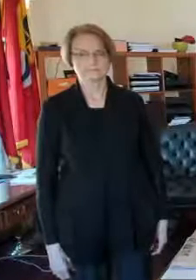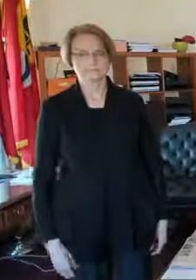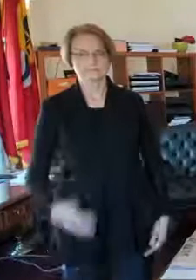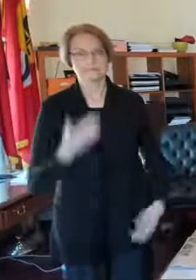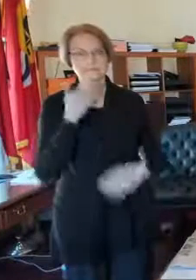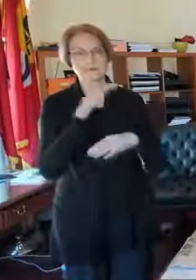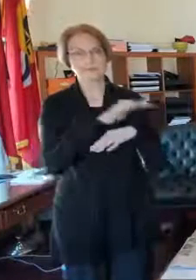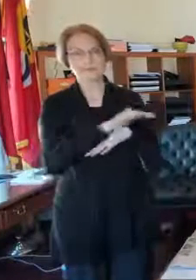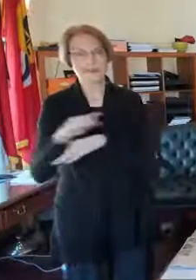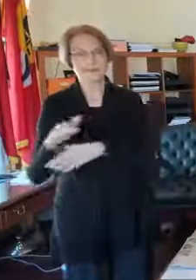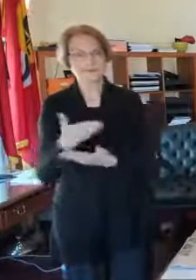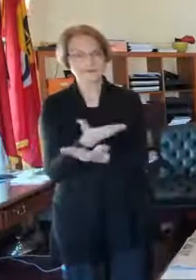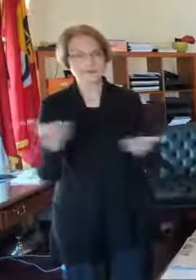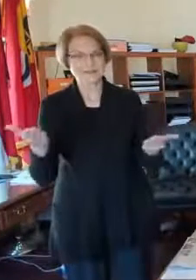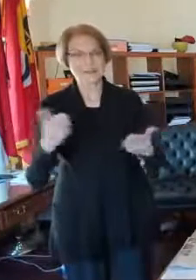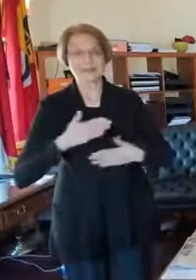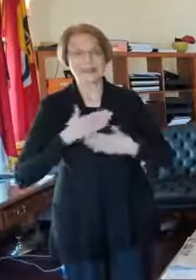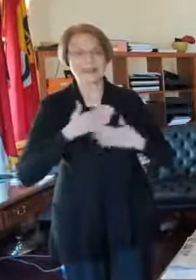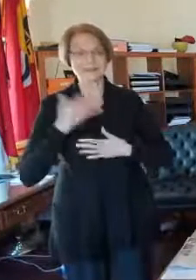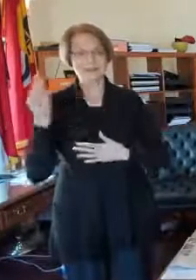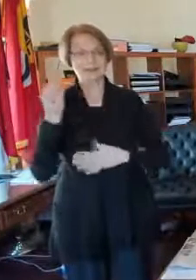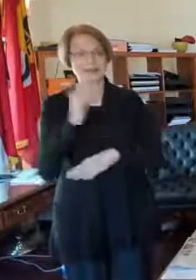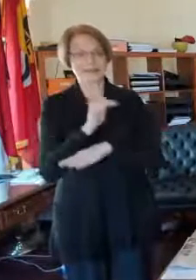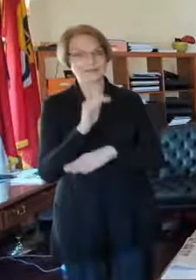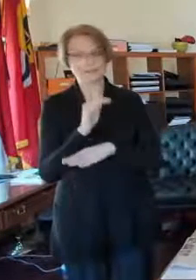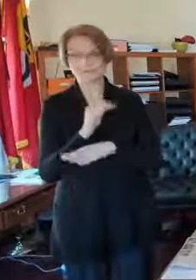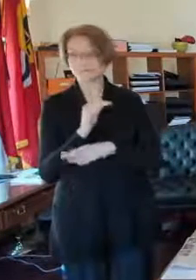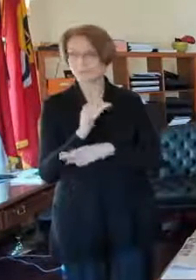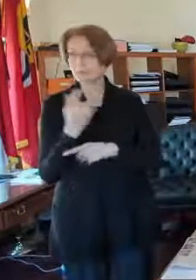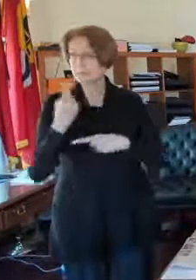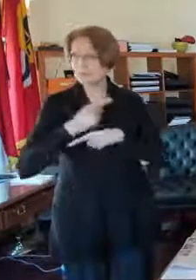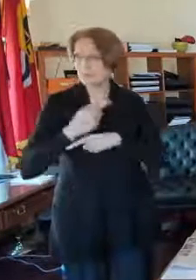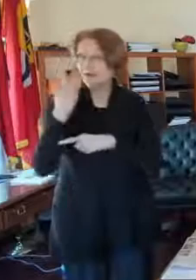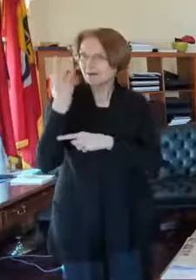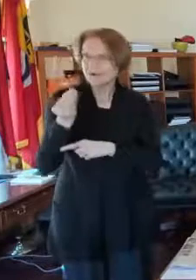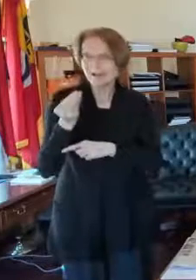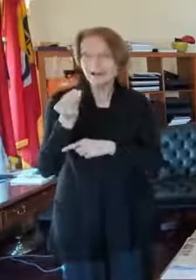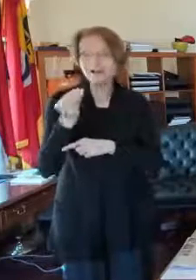Good afternoon, everybody. Happy Friday afternoon. Still a nice sunny day out there.